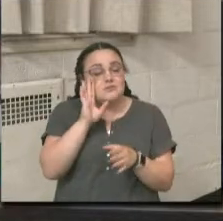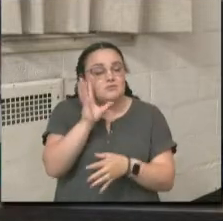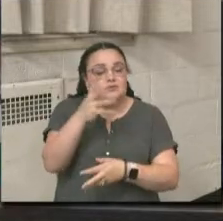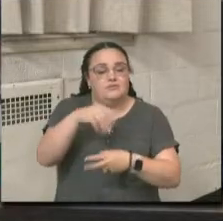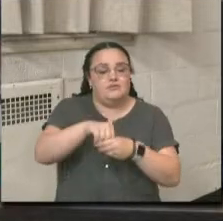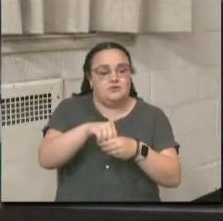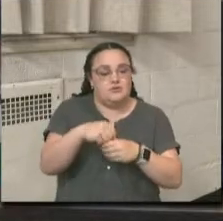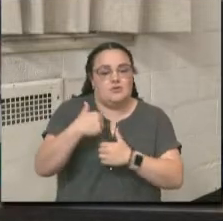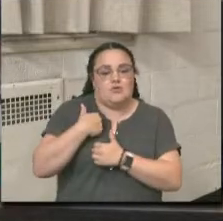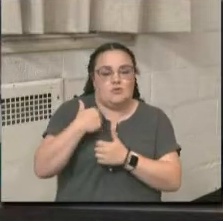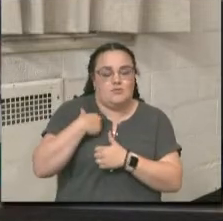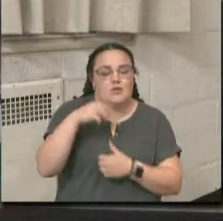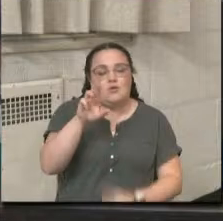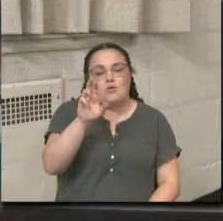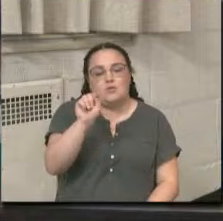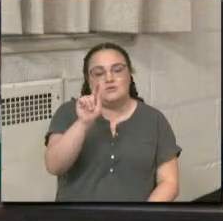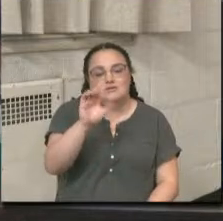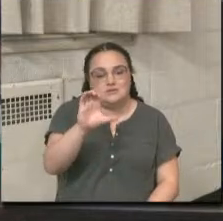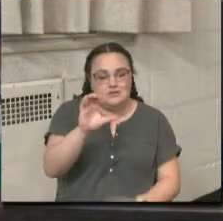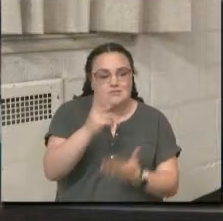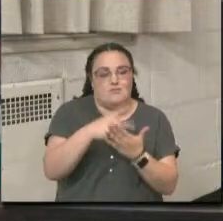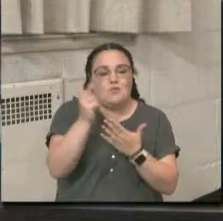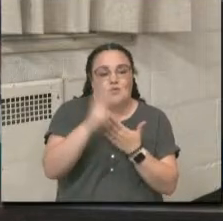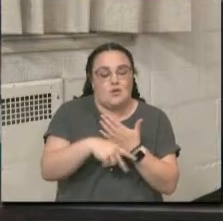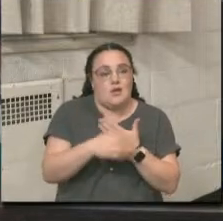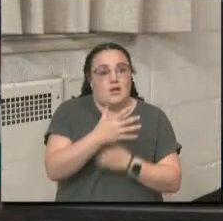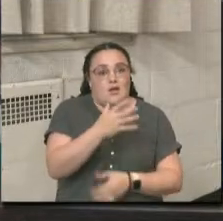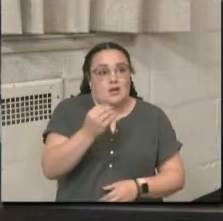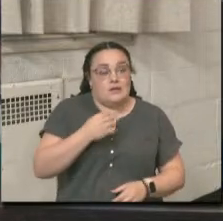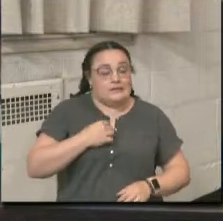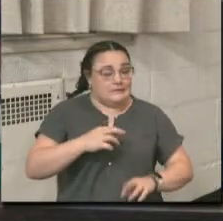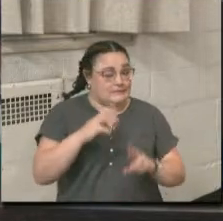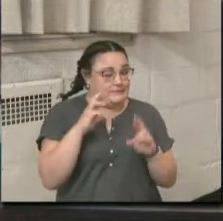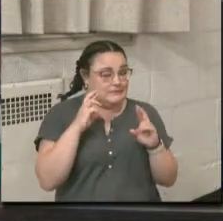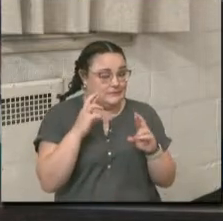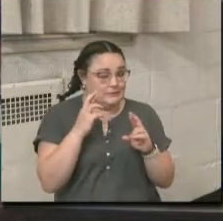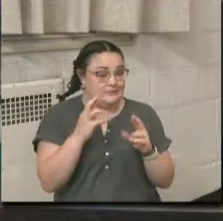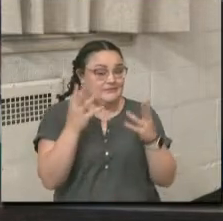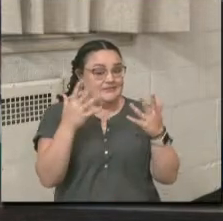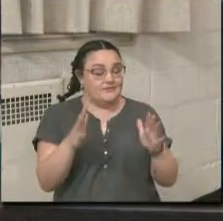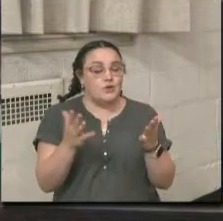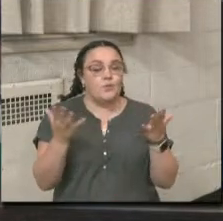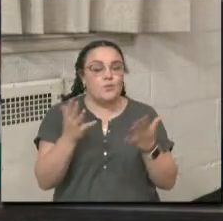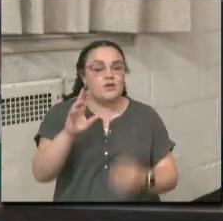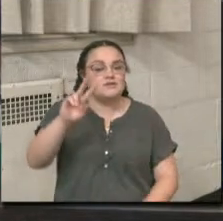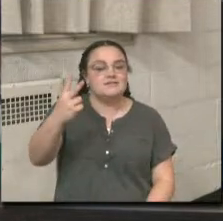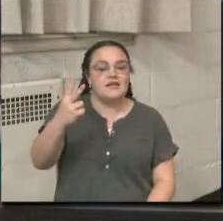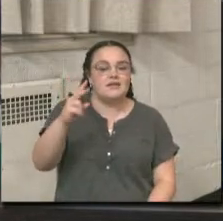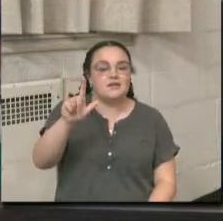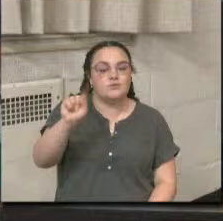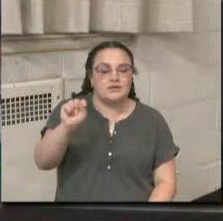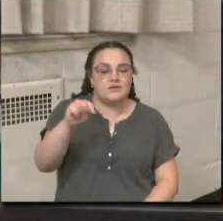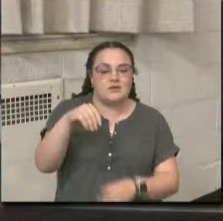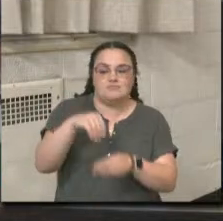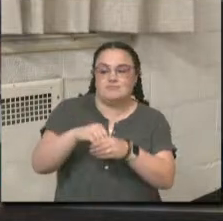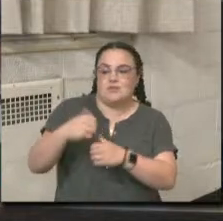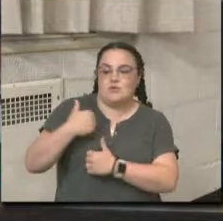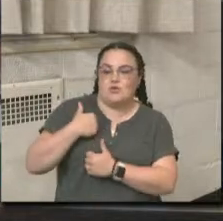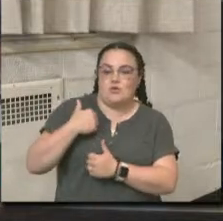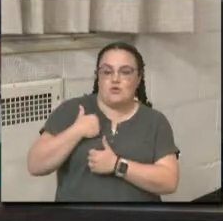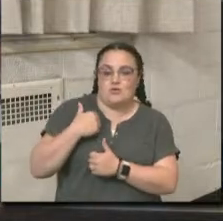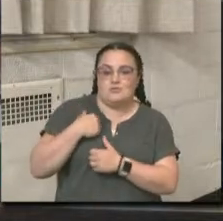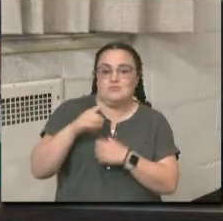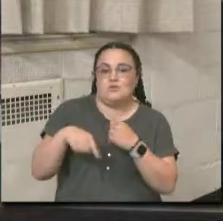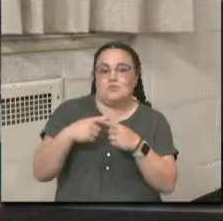in the Army ROTC program, and I hope to finish my career as a second lieutenant in the Army out of